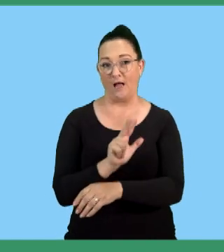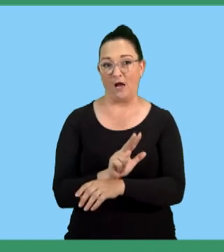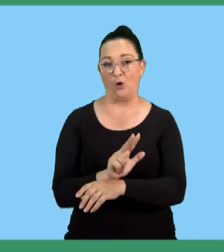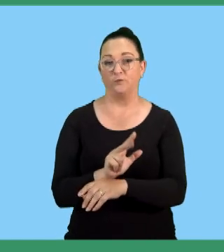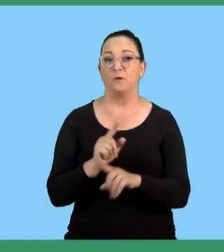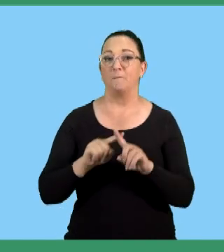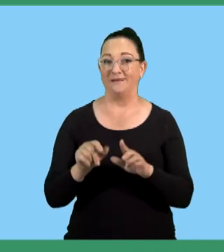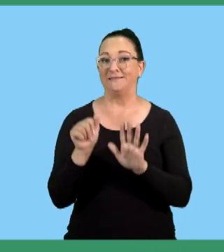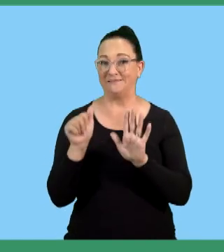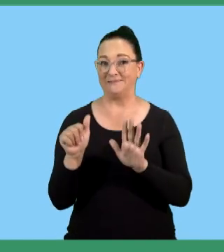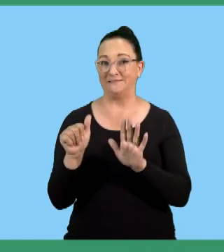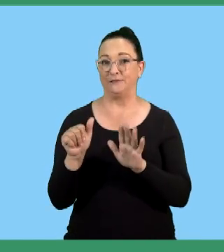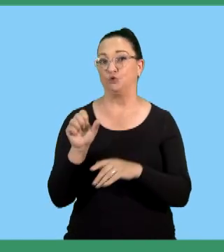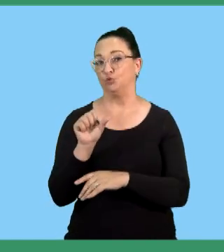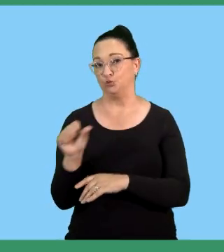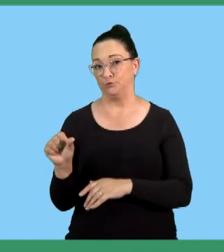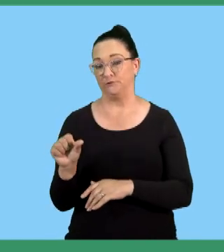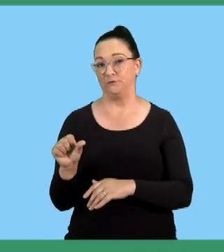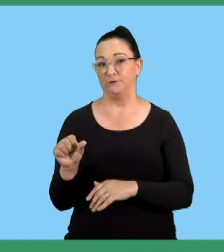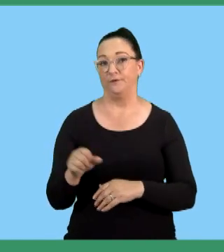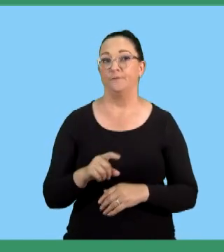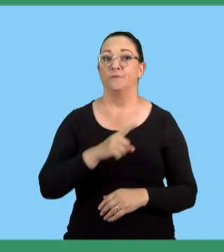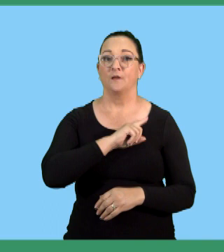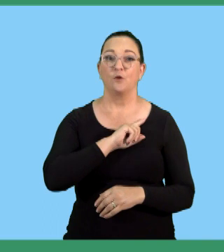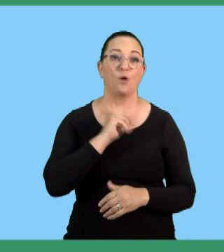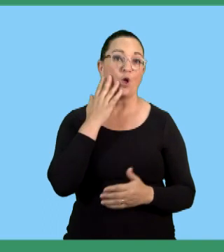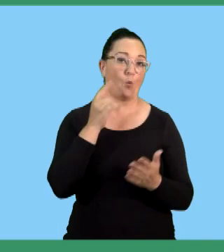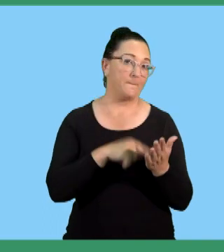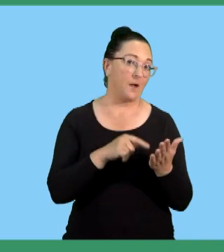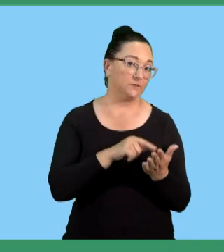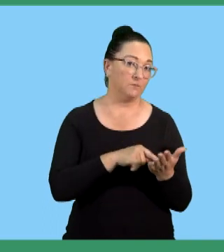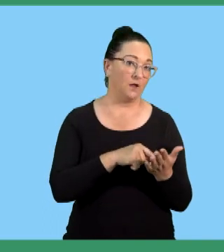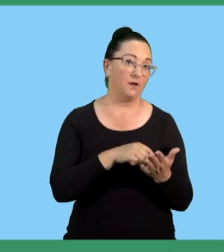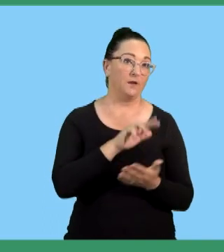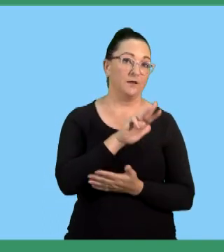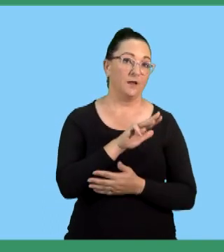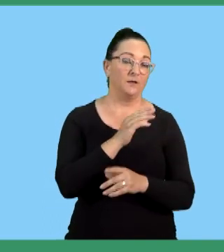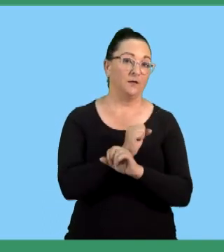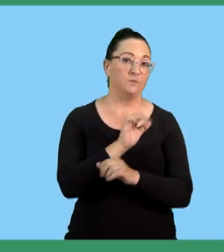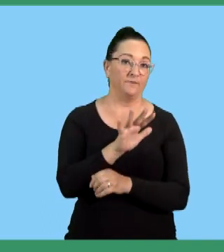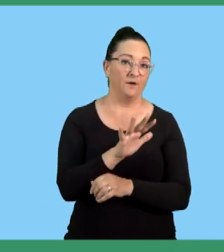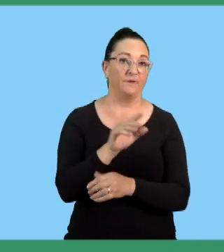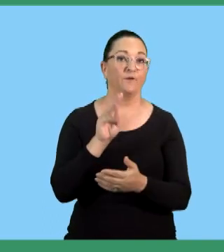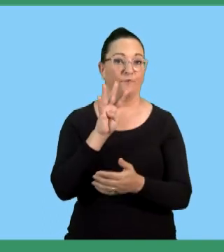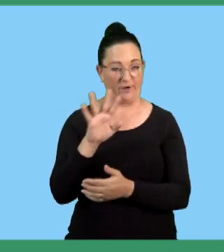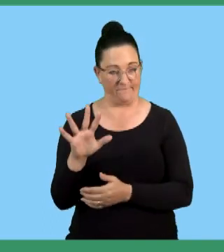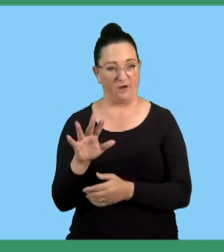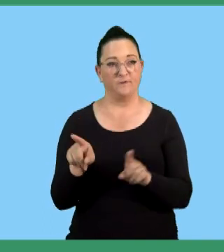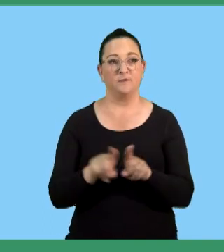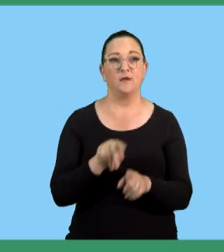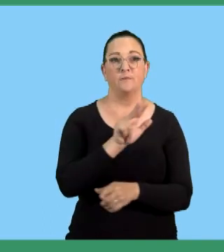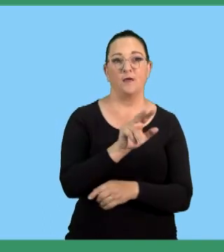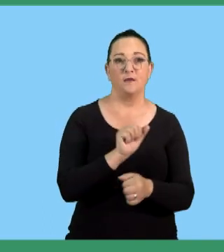a 6-work week. I hope you see now, because when you multiply that 9 by 5, you get 45. 8 by 6, you